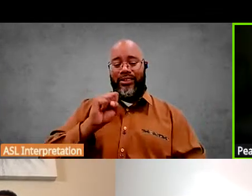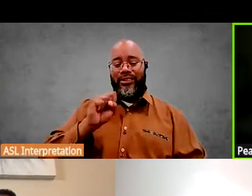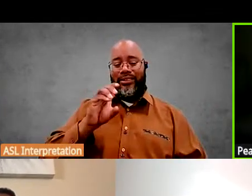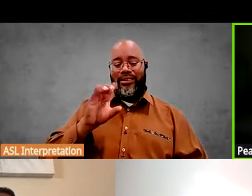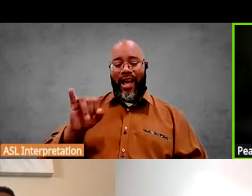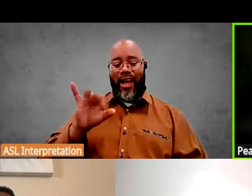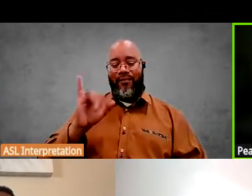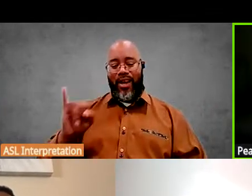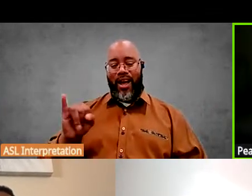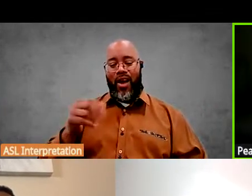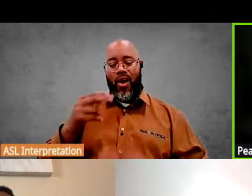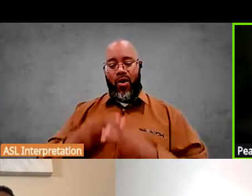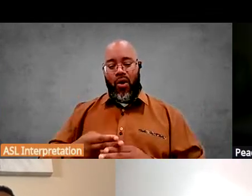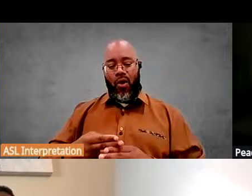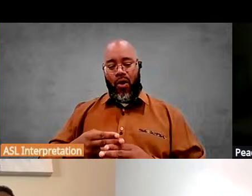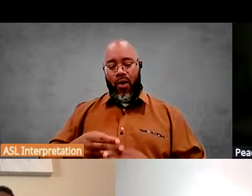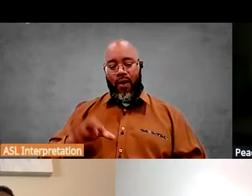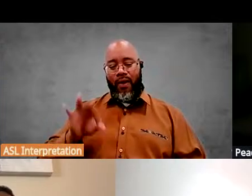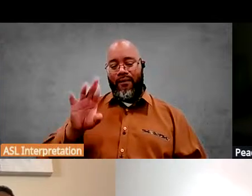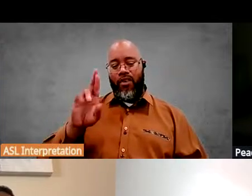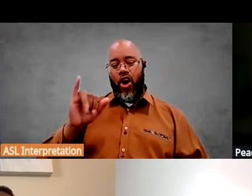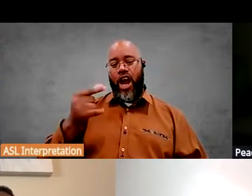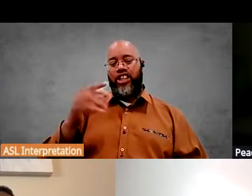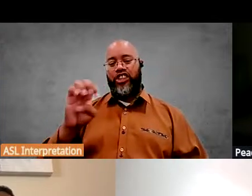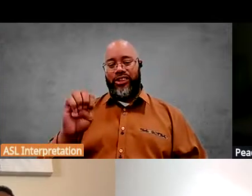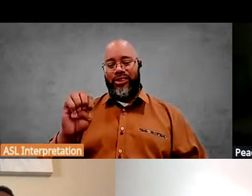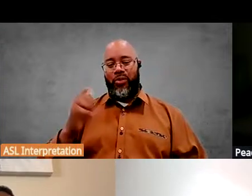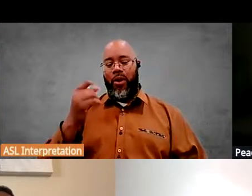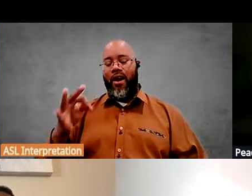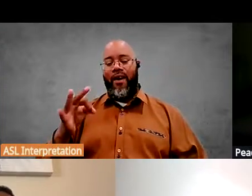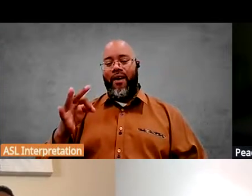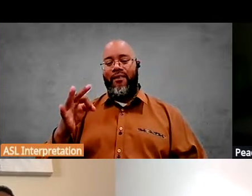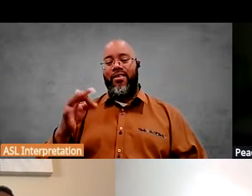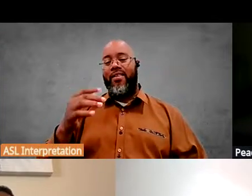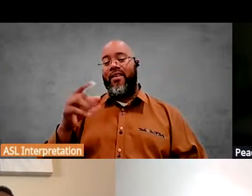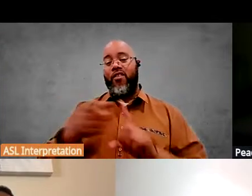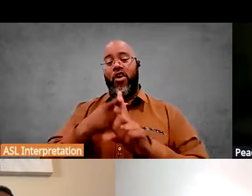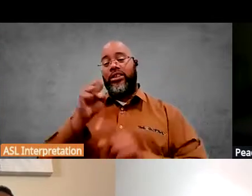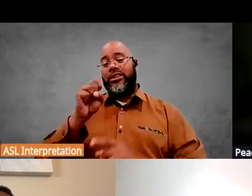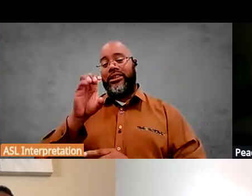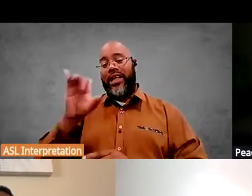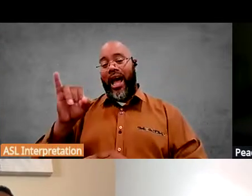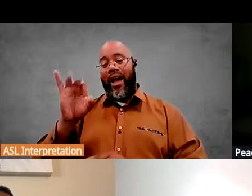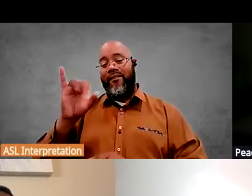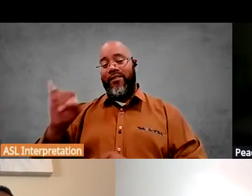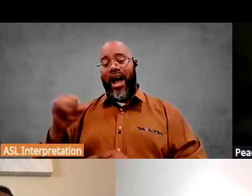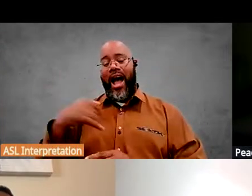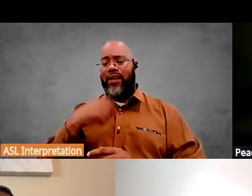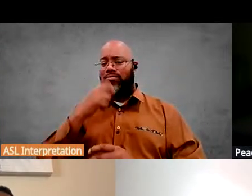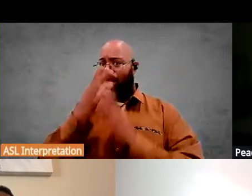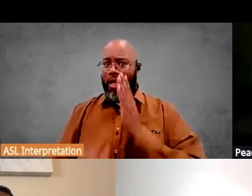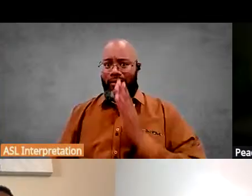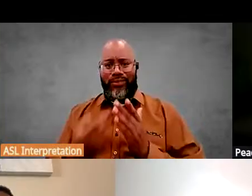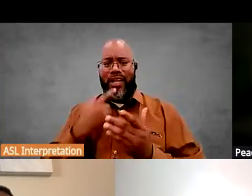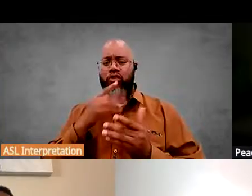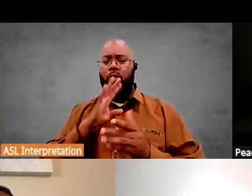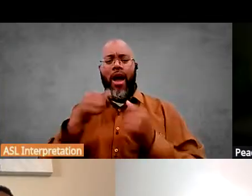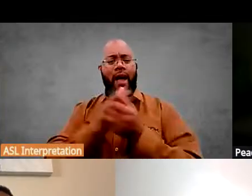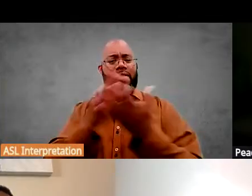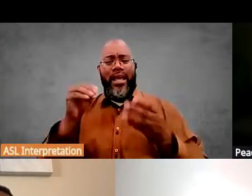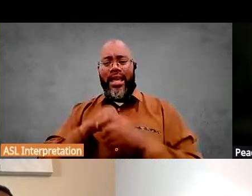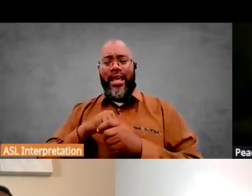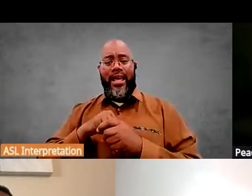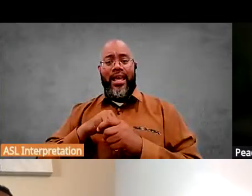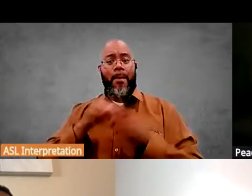series called Fringe. It was one of the first sci-fis I fell madly in love with. They talk about everything that could be possible in like the far future and